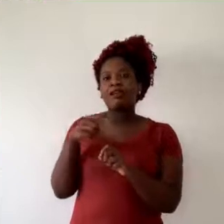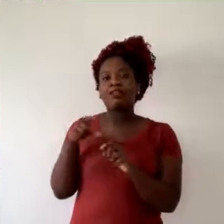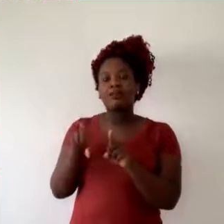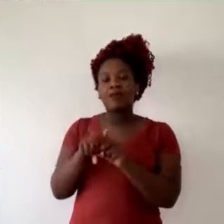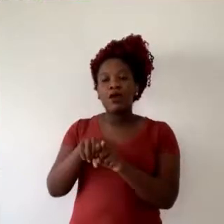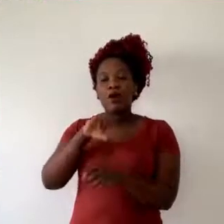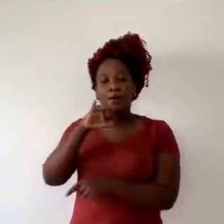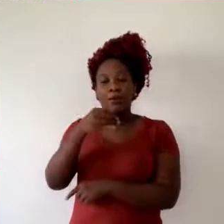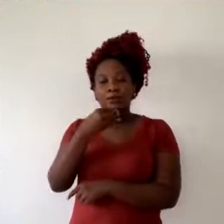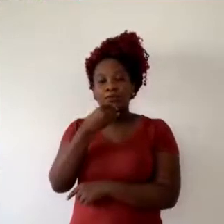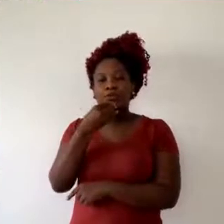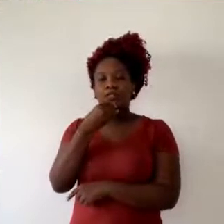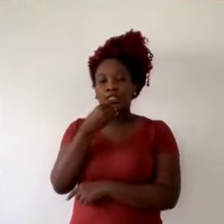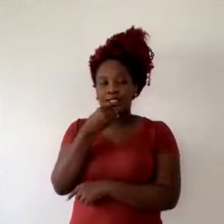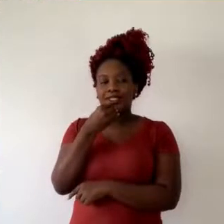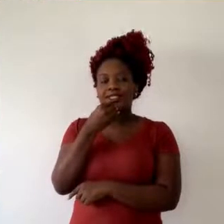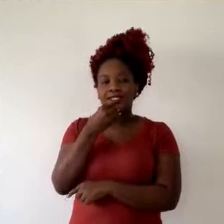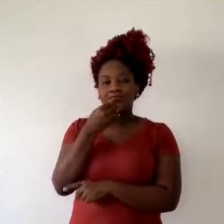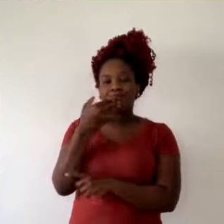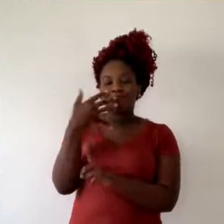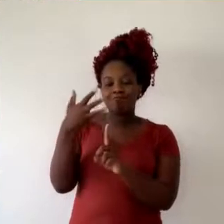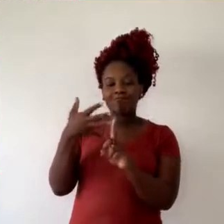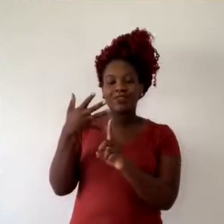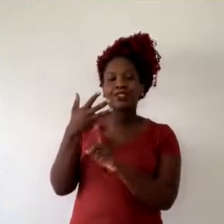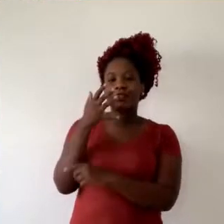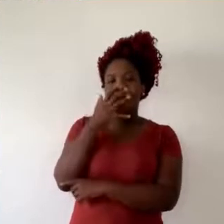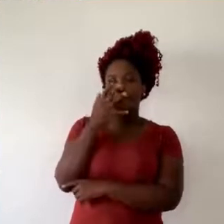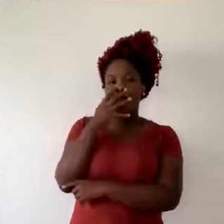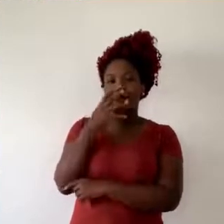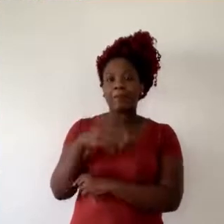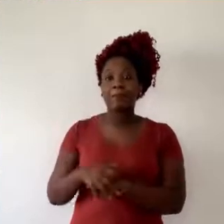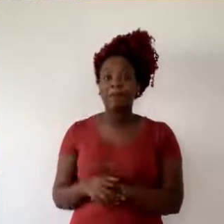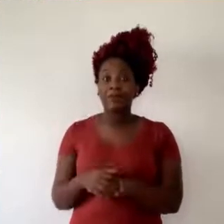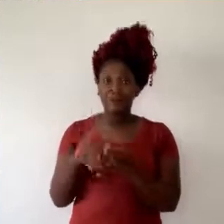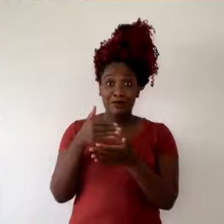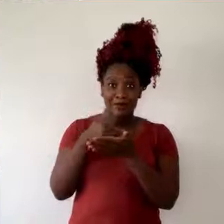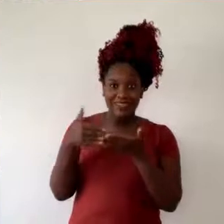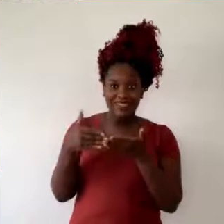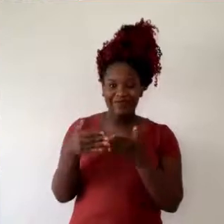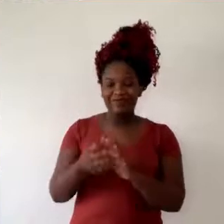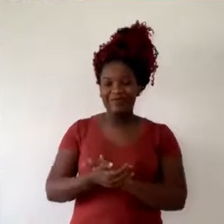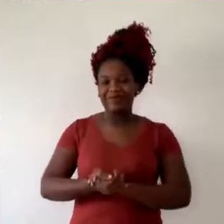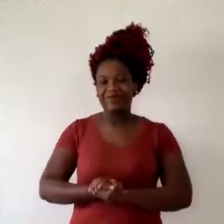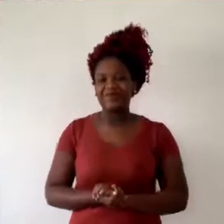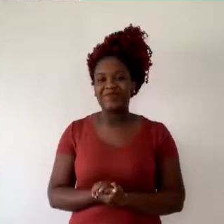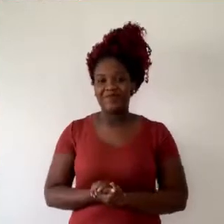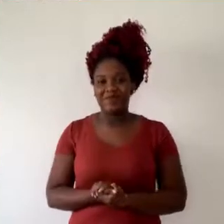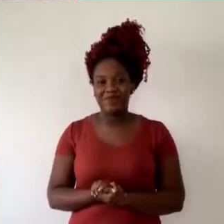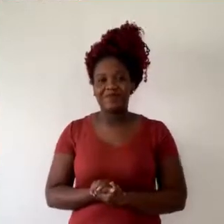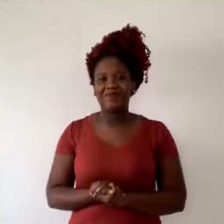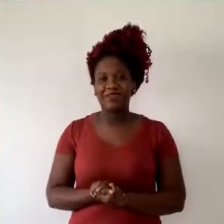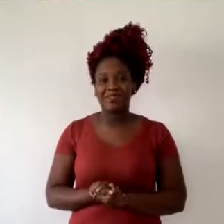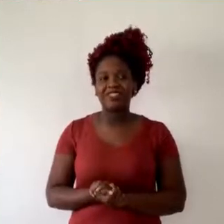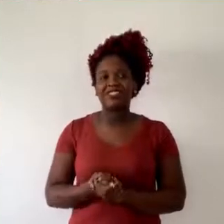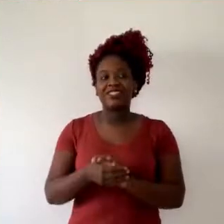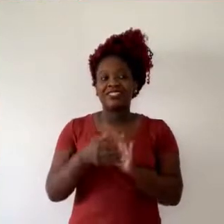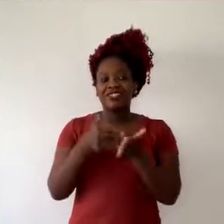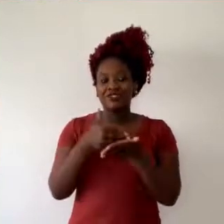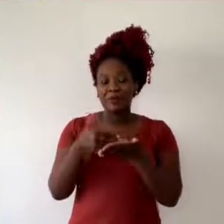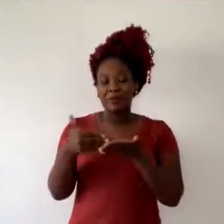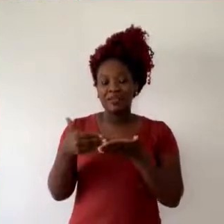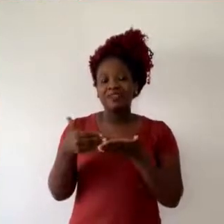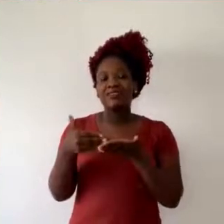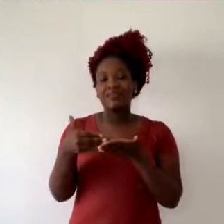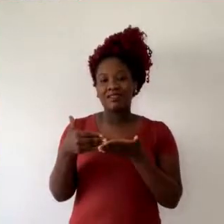to listen to you talking about this theme. I would like to start this